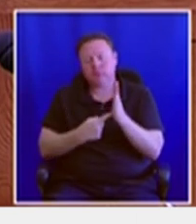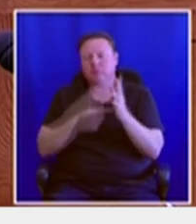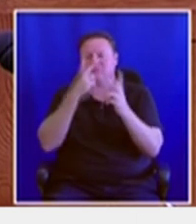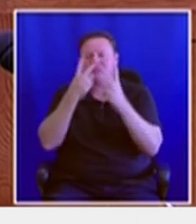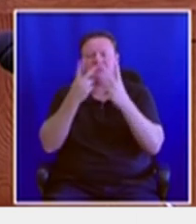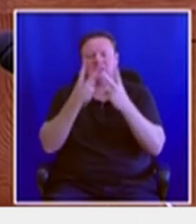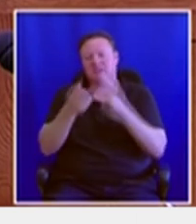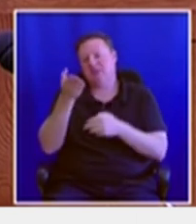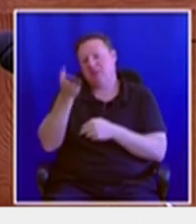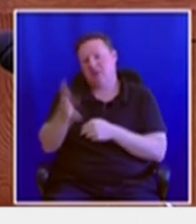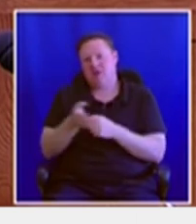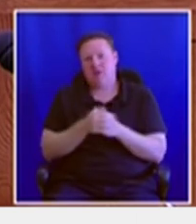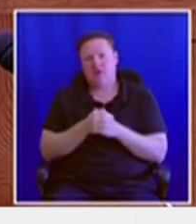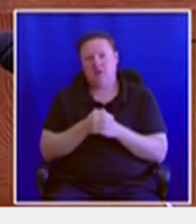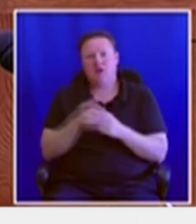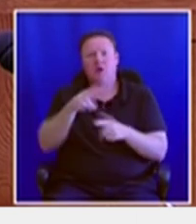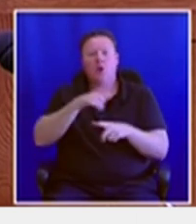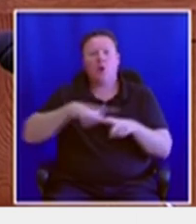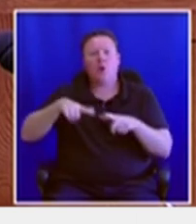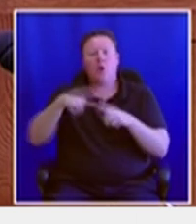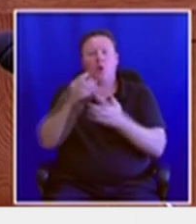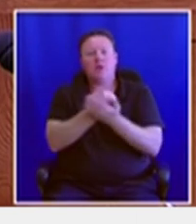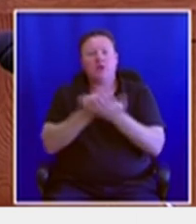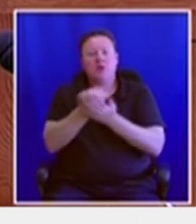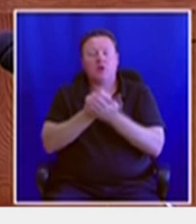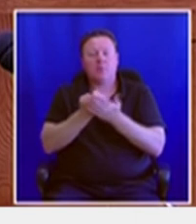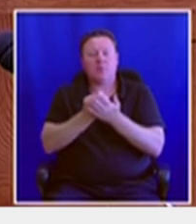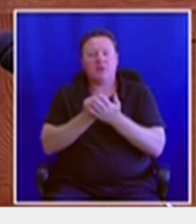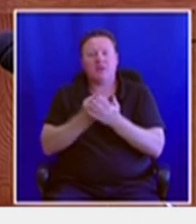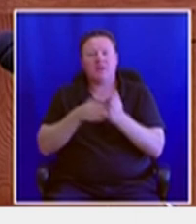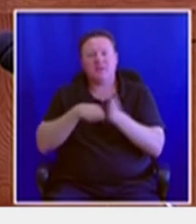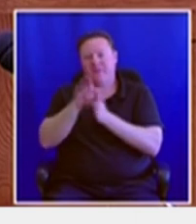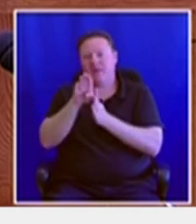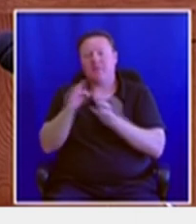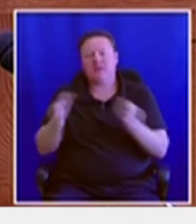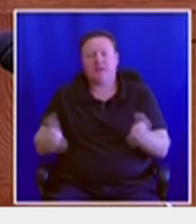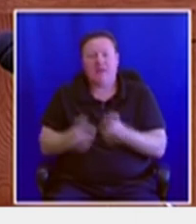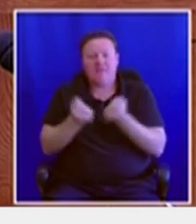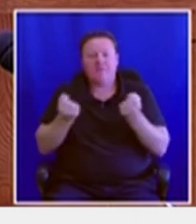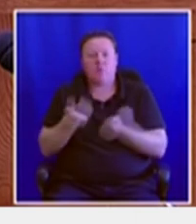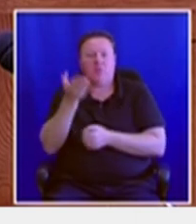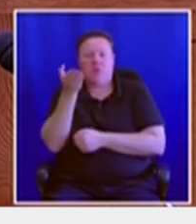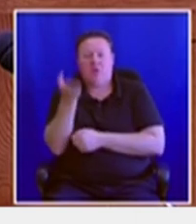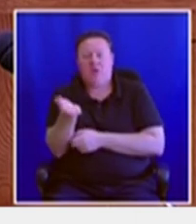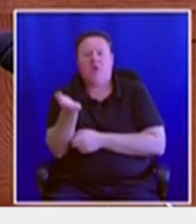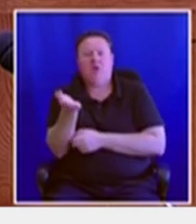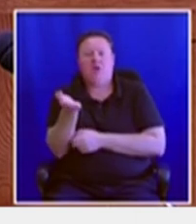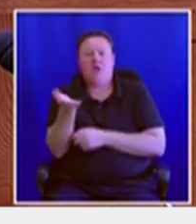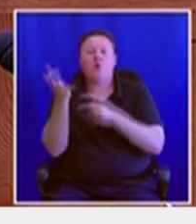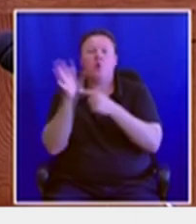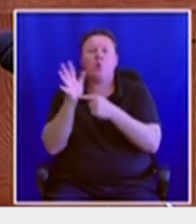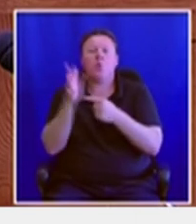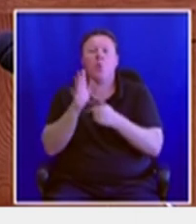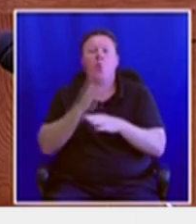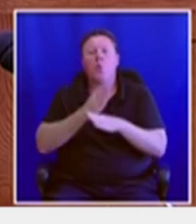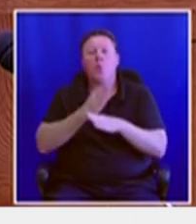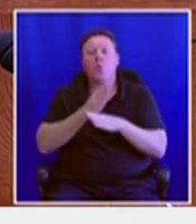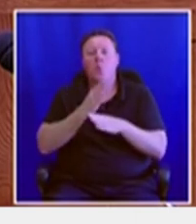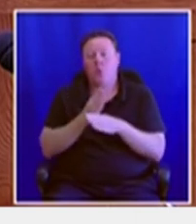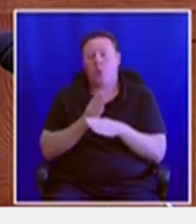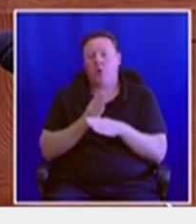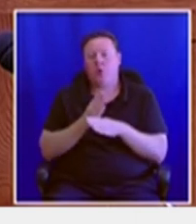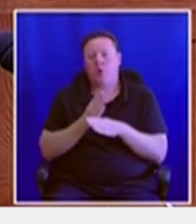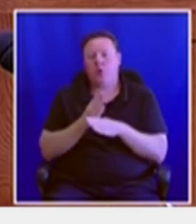Our local economic development efforts will no doubt be enhanced by the work that the